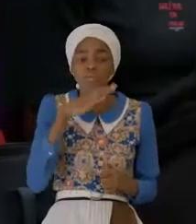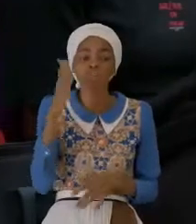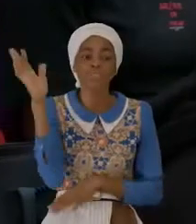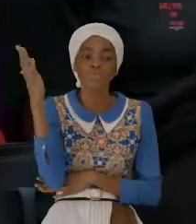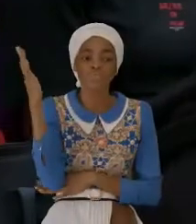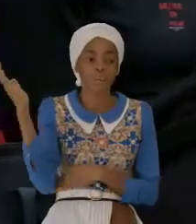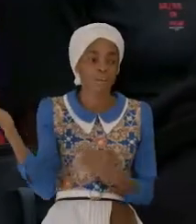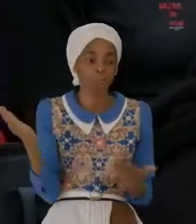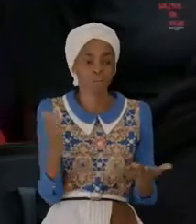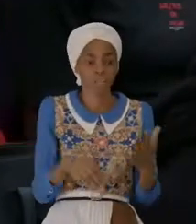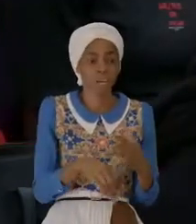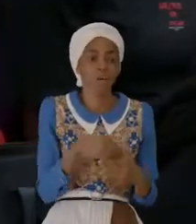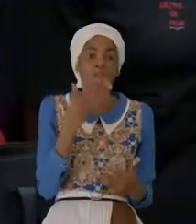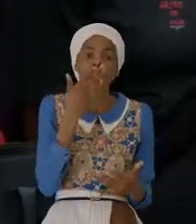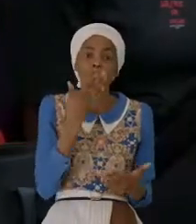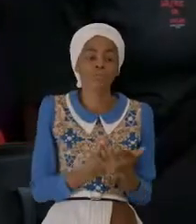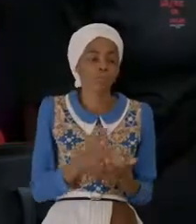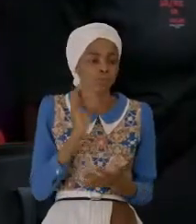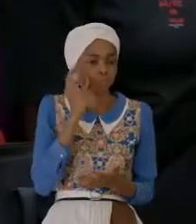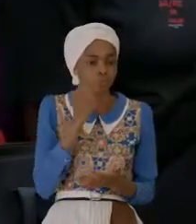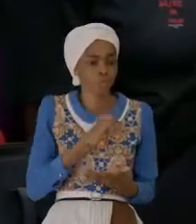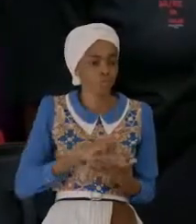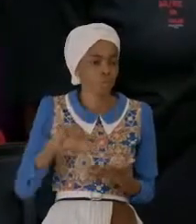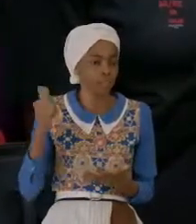forth good fruit